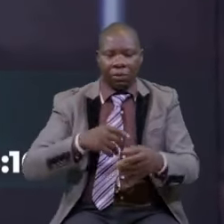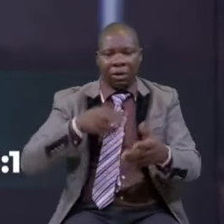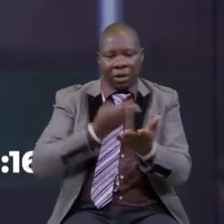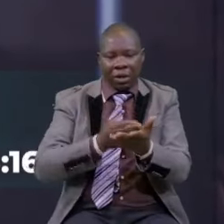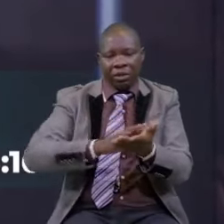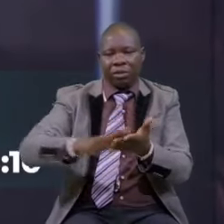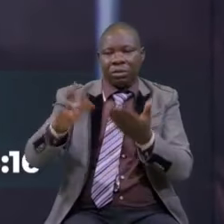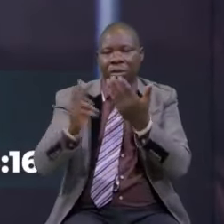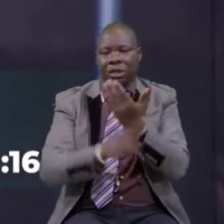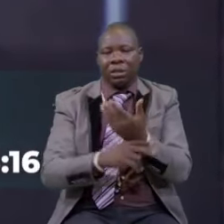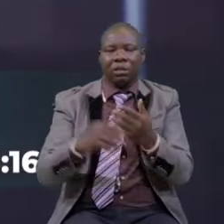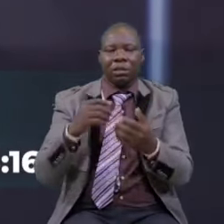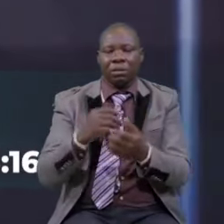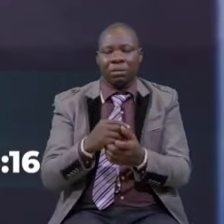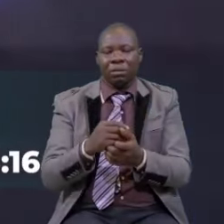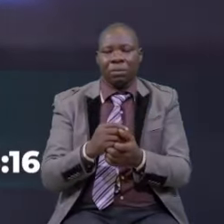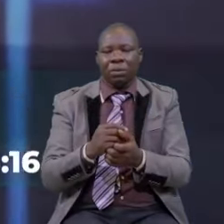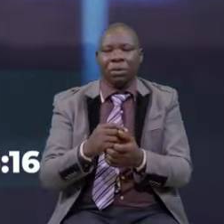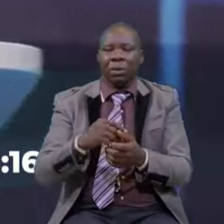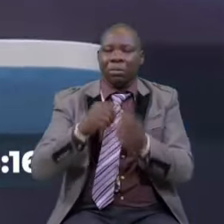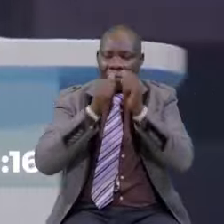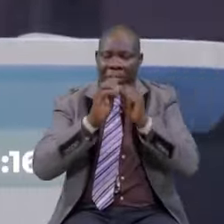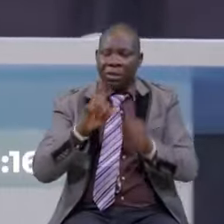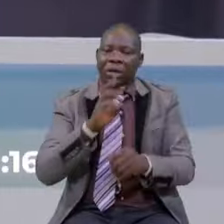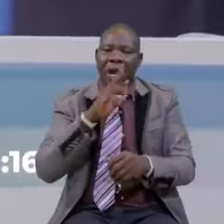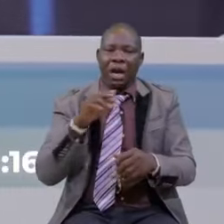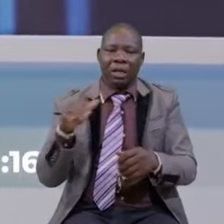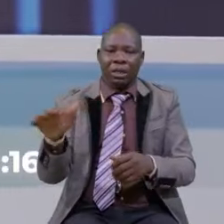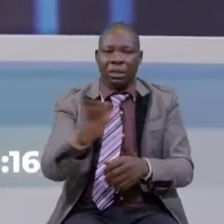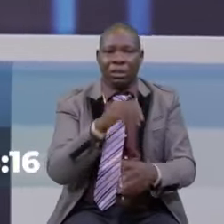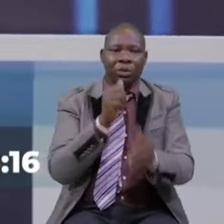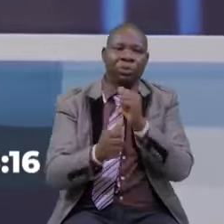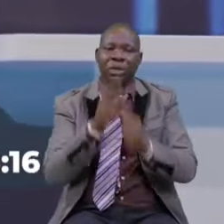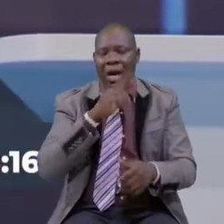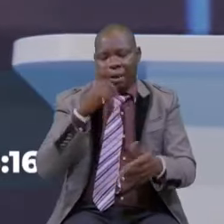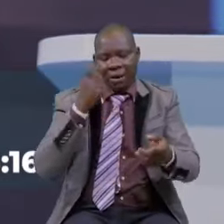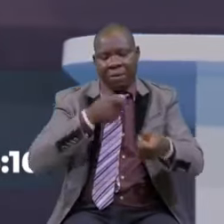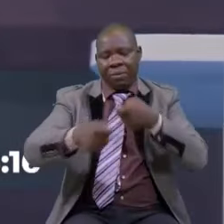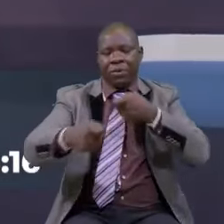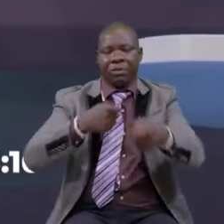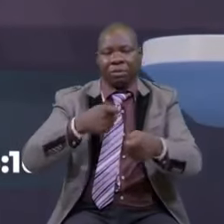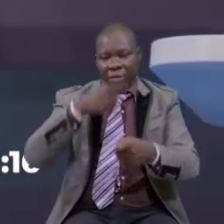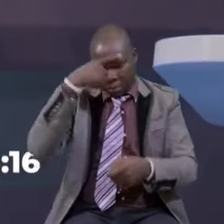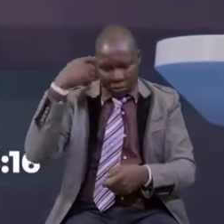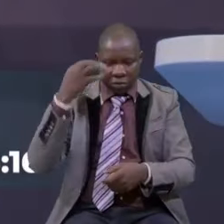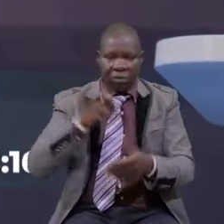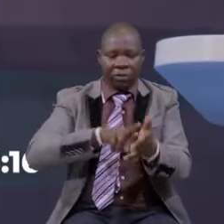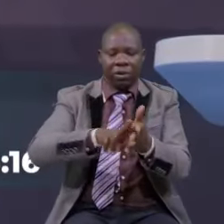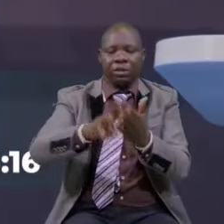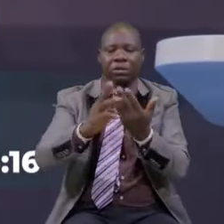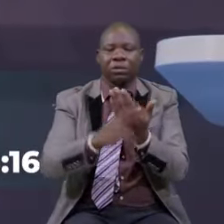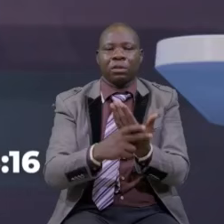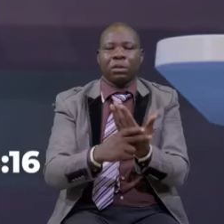sake. Blessed are they which are persecuted for righteousness'